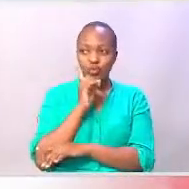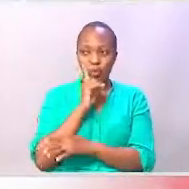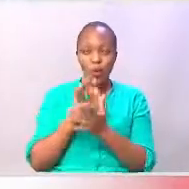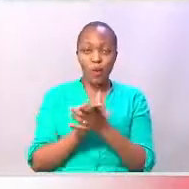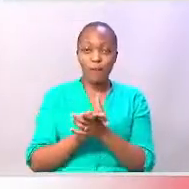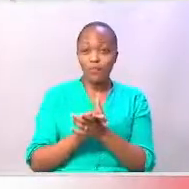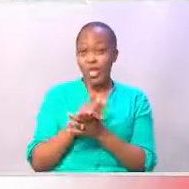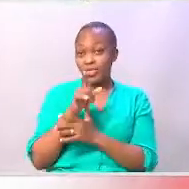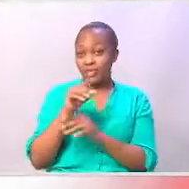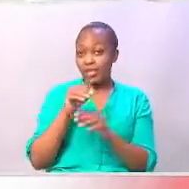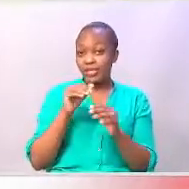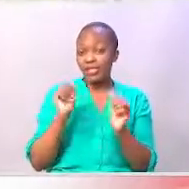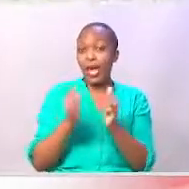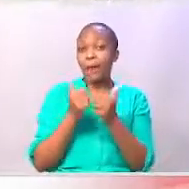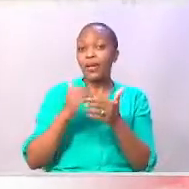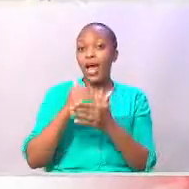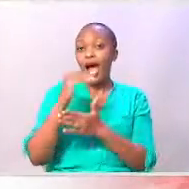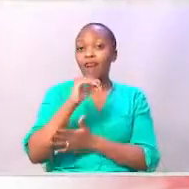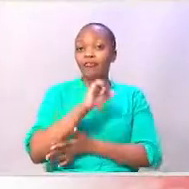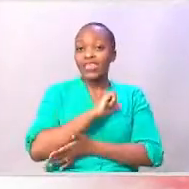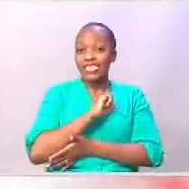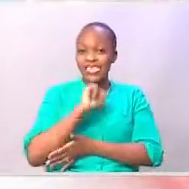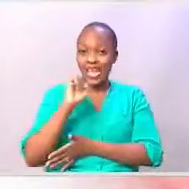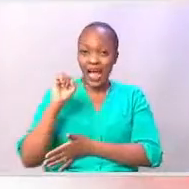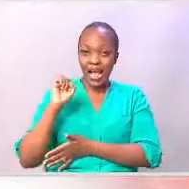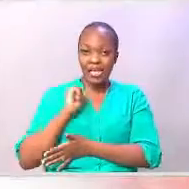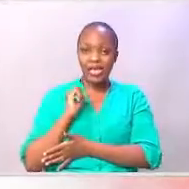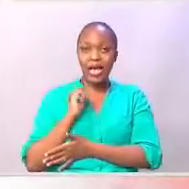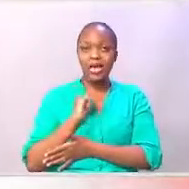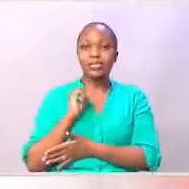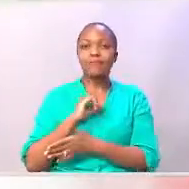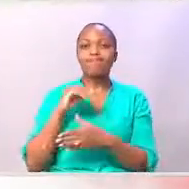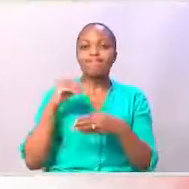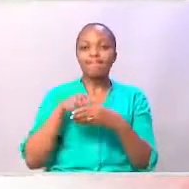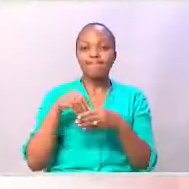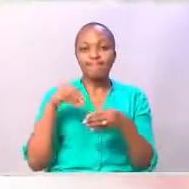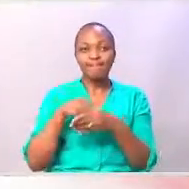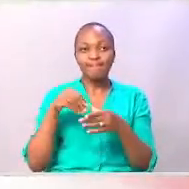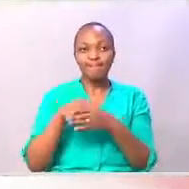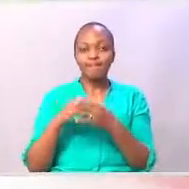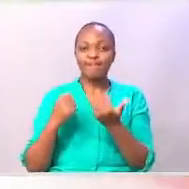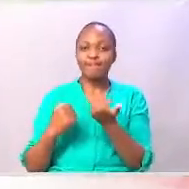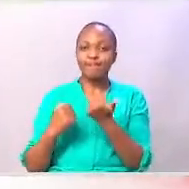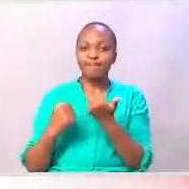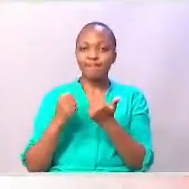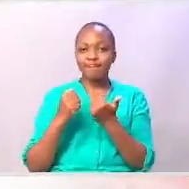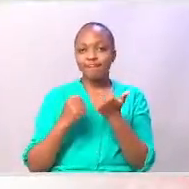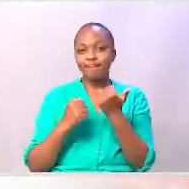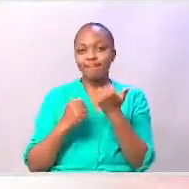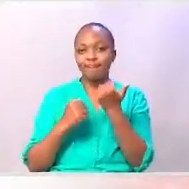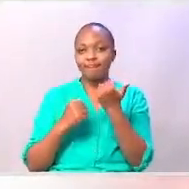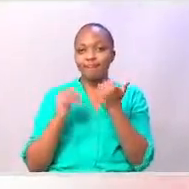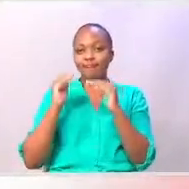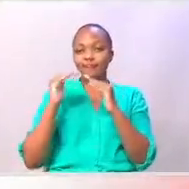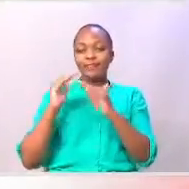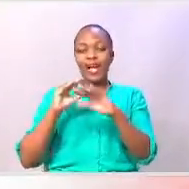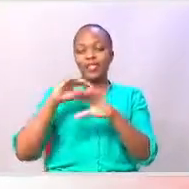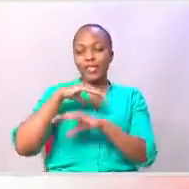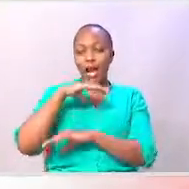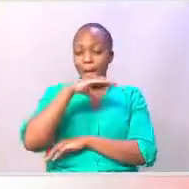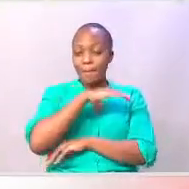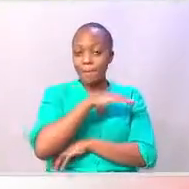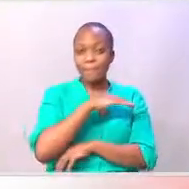after senators, by a majority vote, supported a report by the House Committee on Devolution and